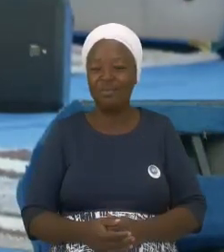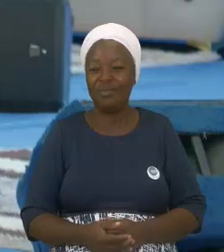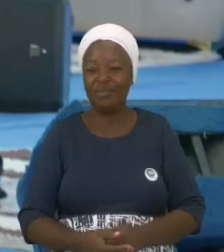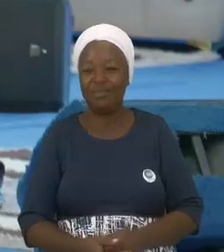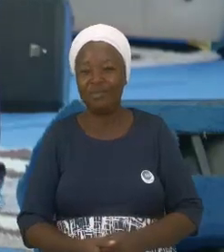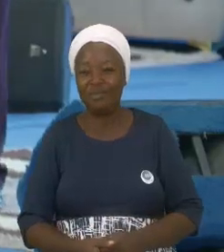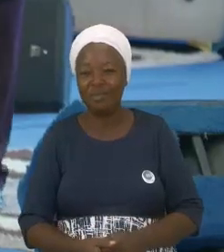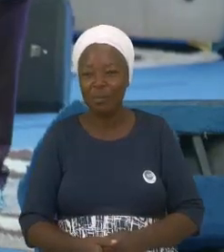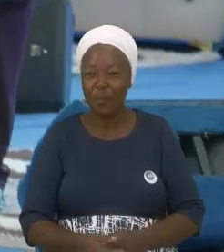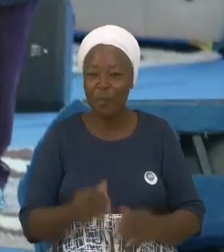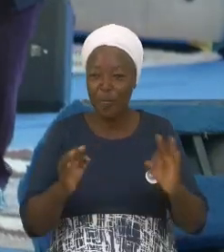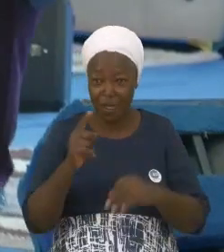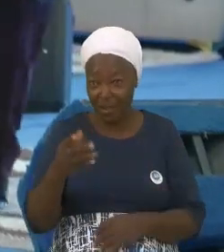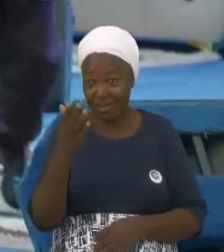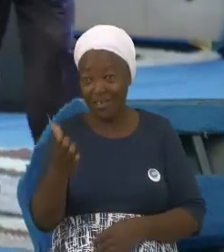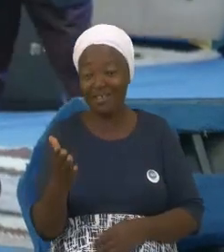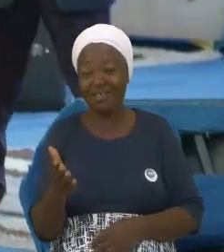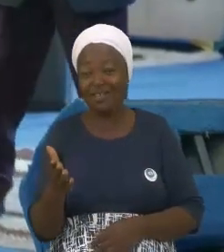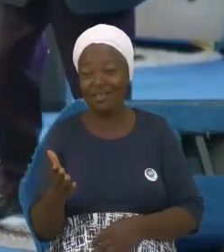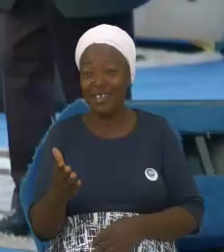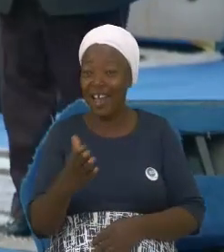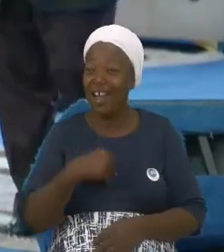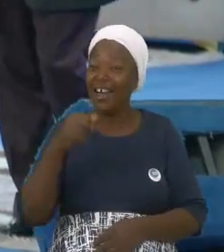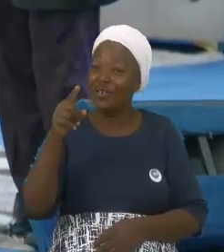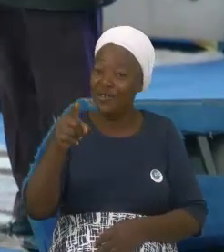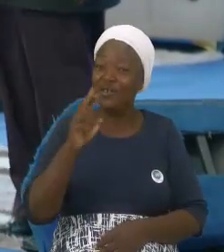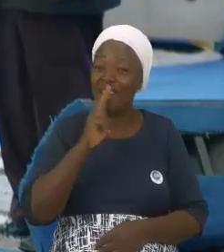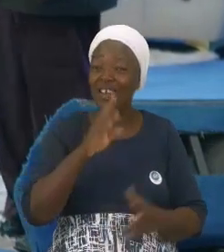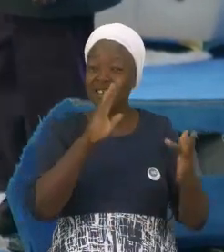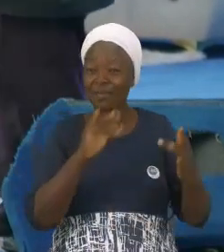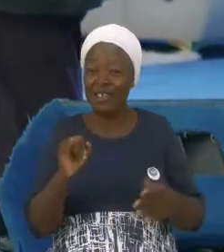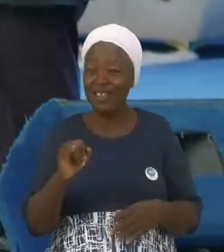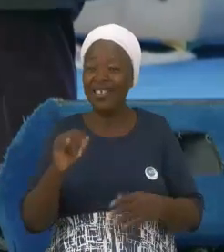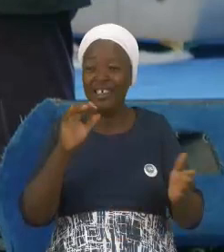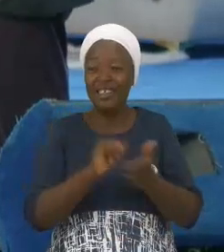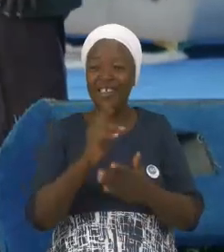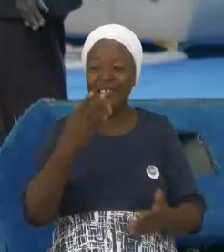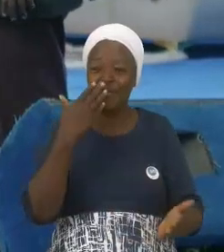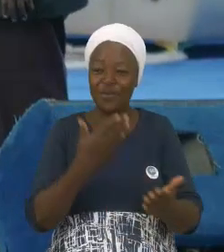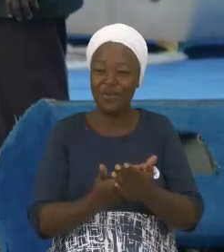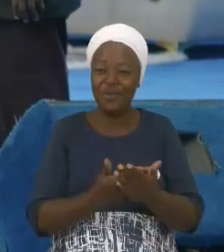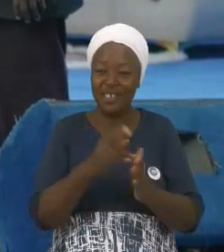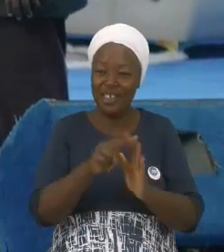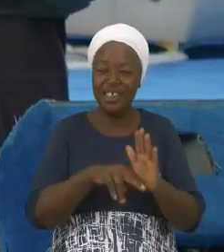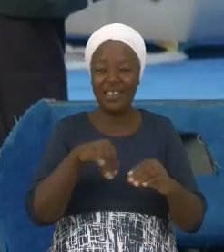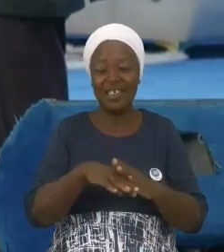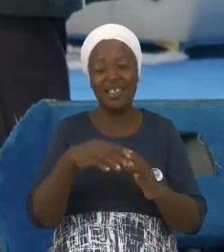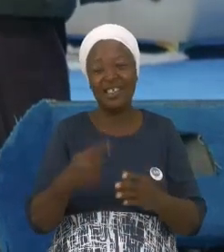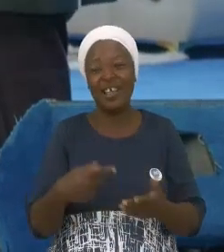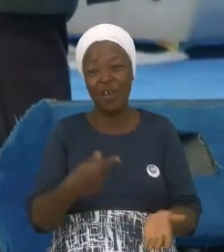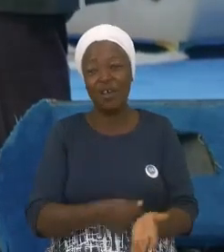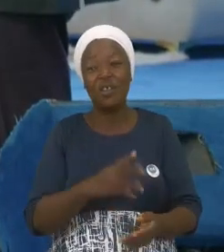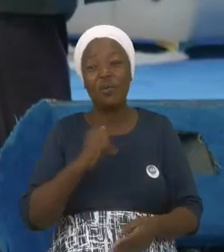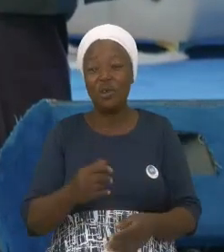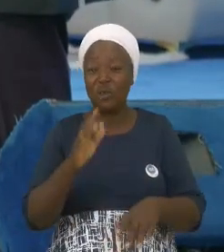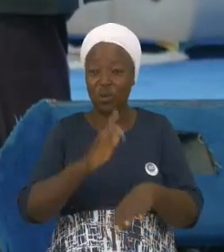If you are there and you are expecting that the goodness in the gospel will reach out to